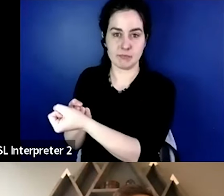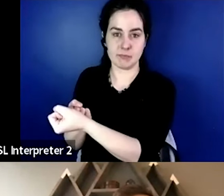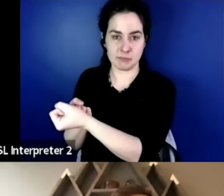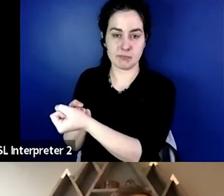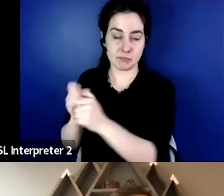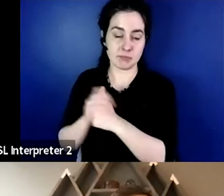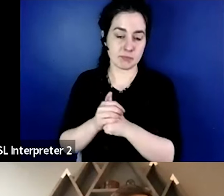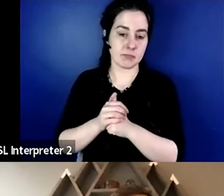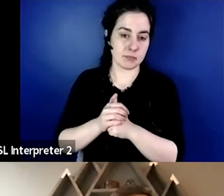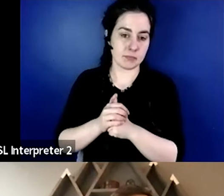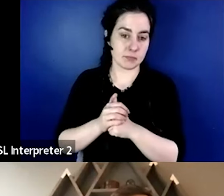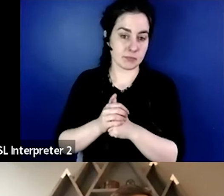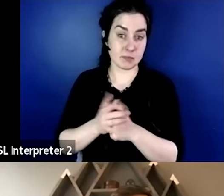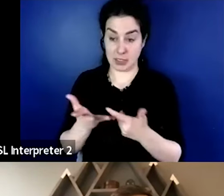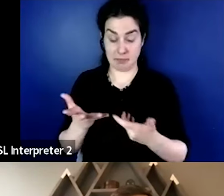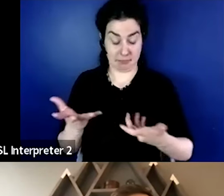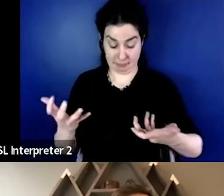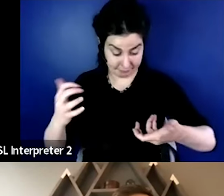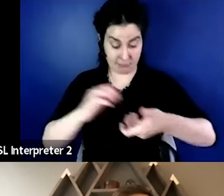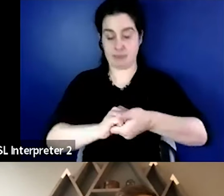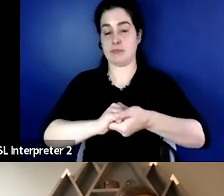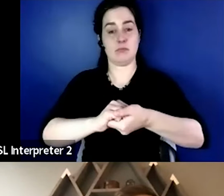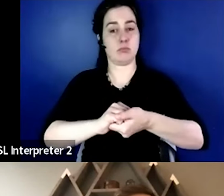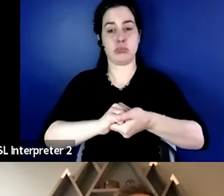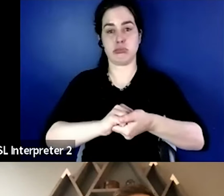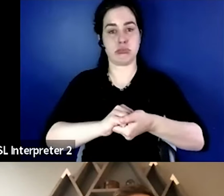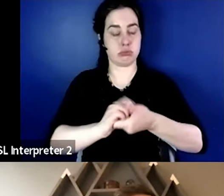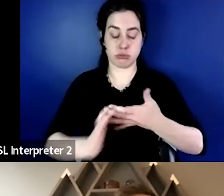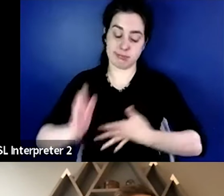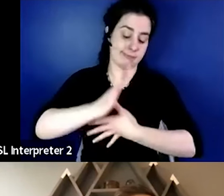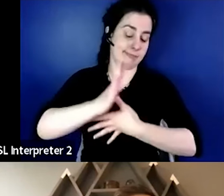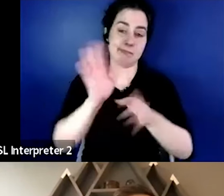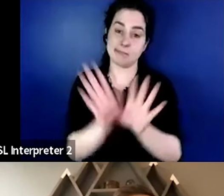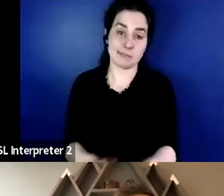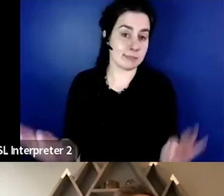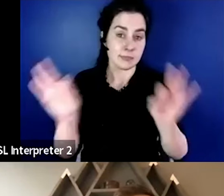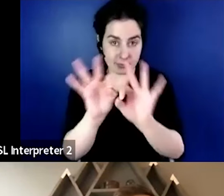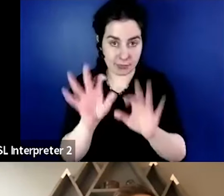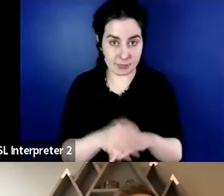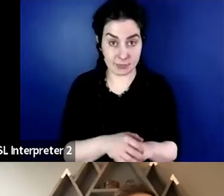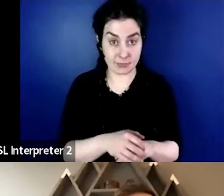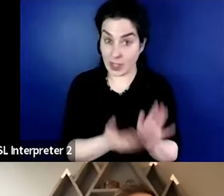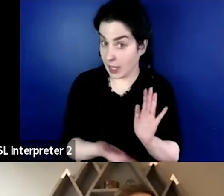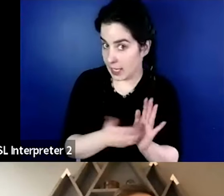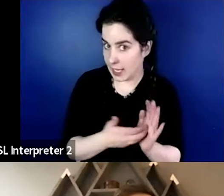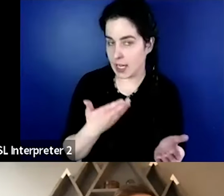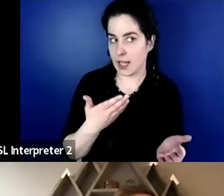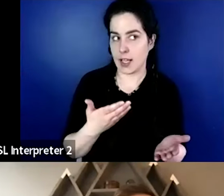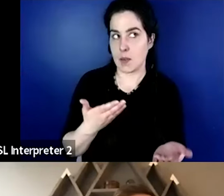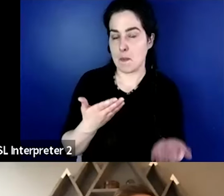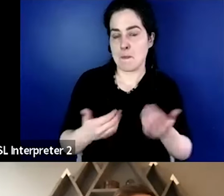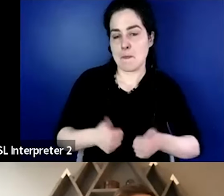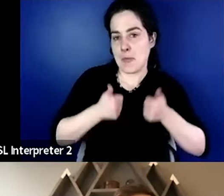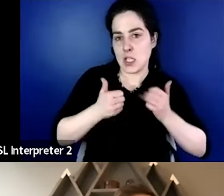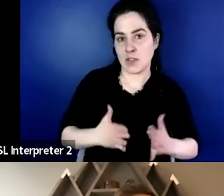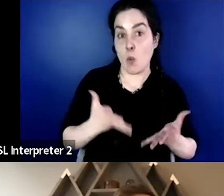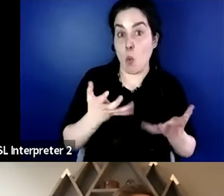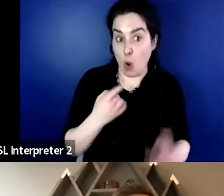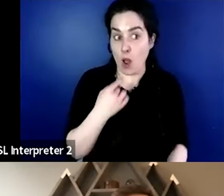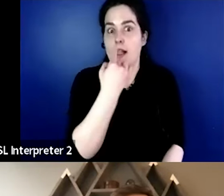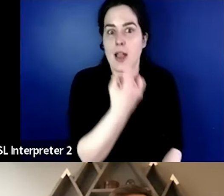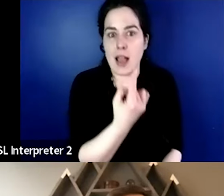think like the partnerships are so important, because again, survivors also may want to say something that they're not ready to say to a